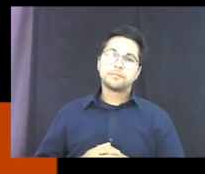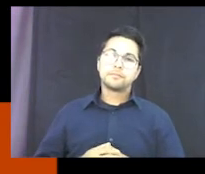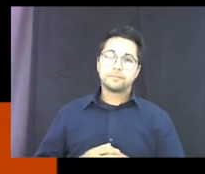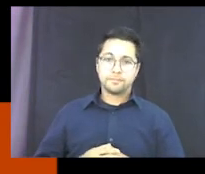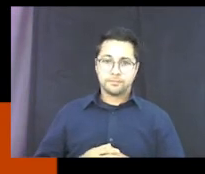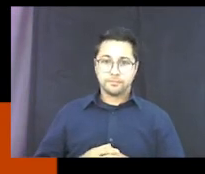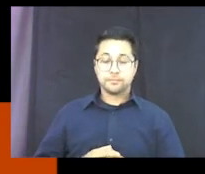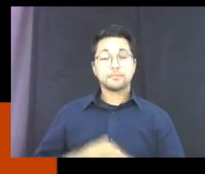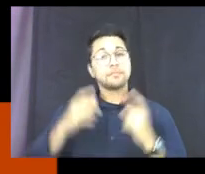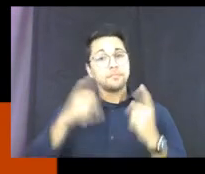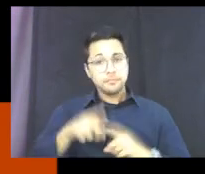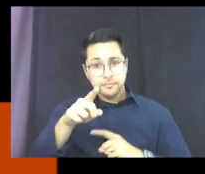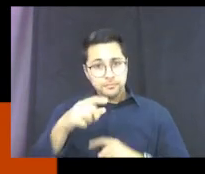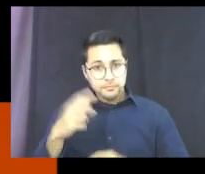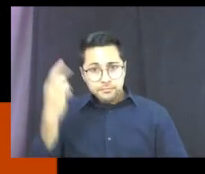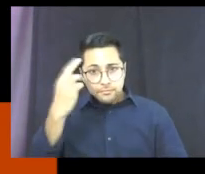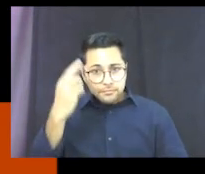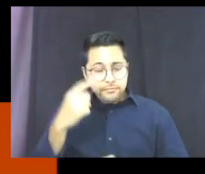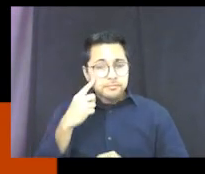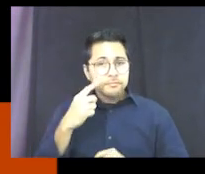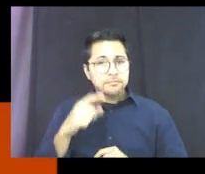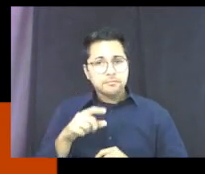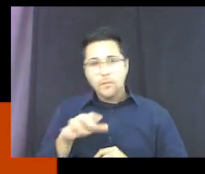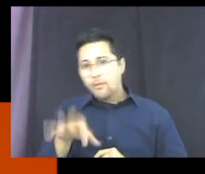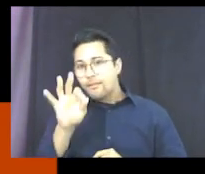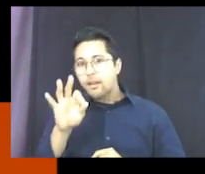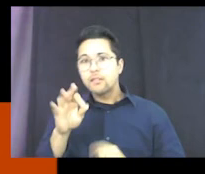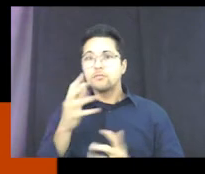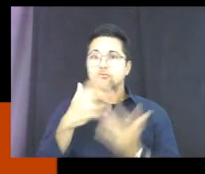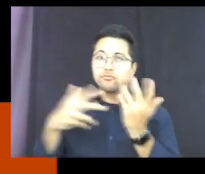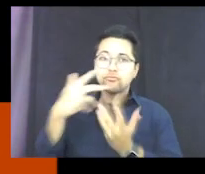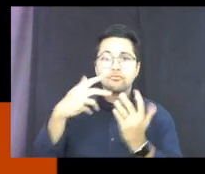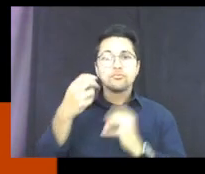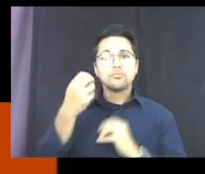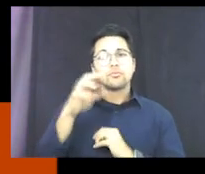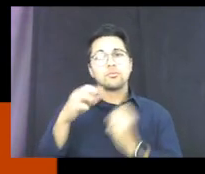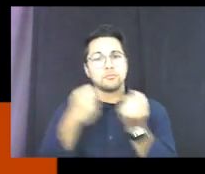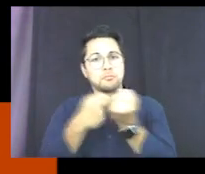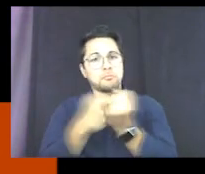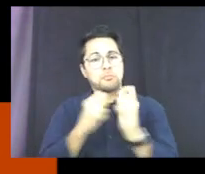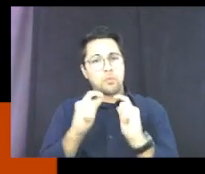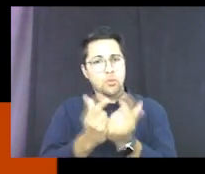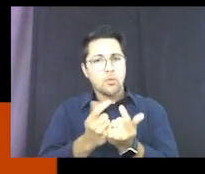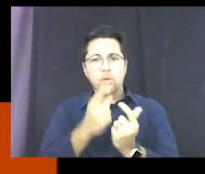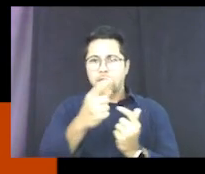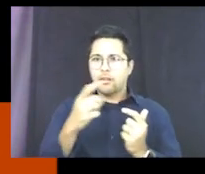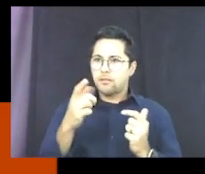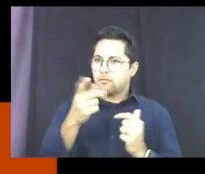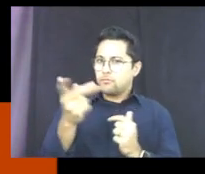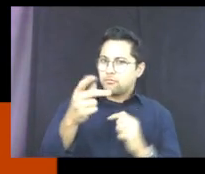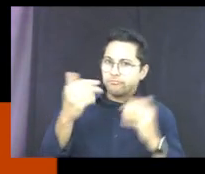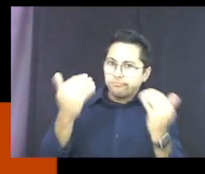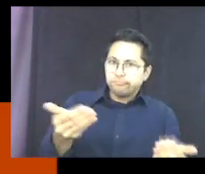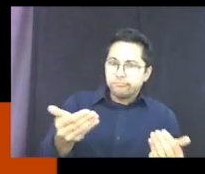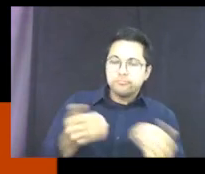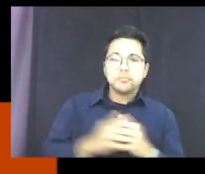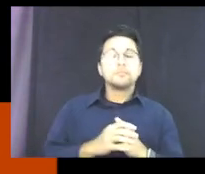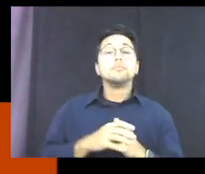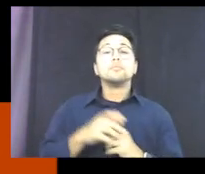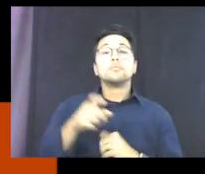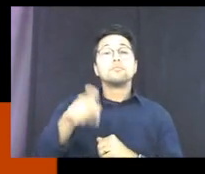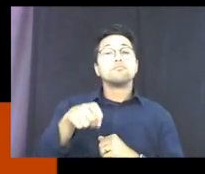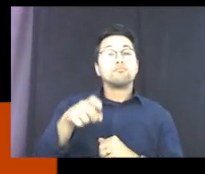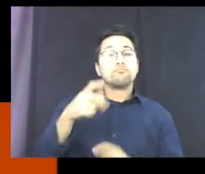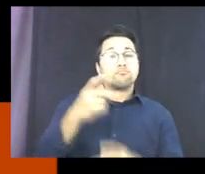When you have found a social and/or support group that you click with and have joined, you should keep